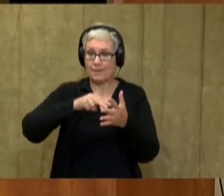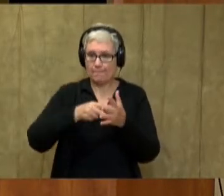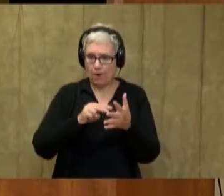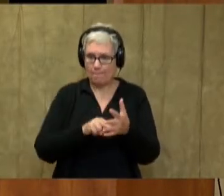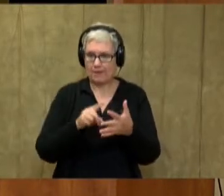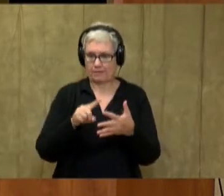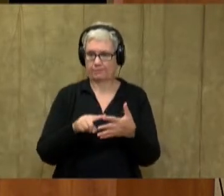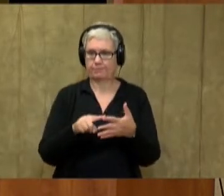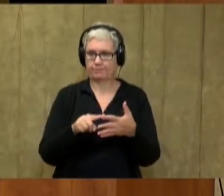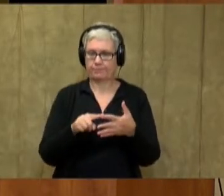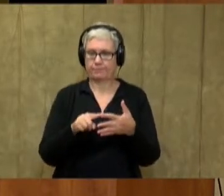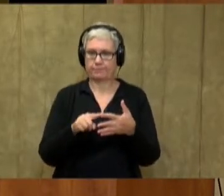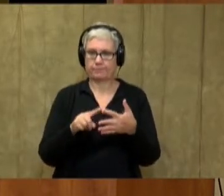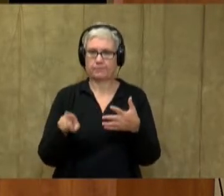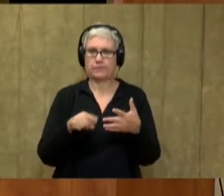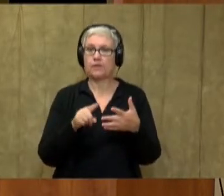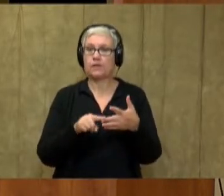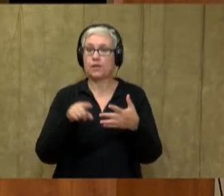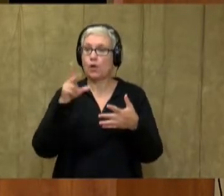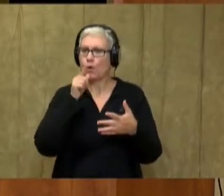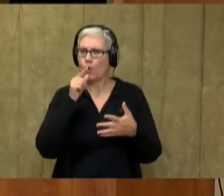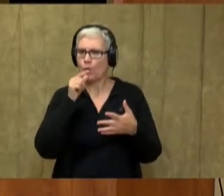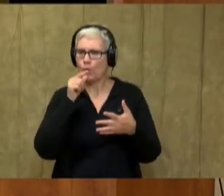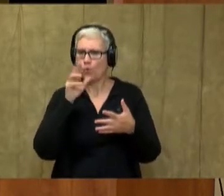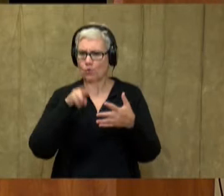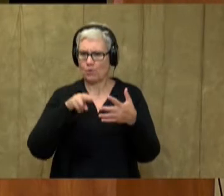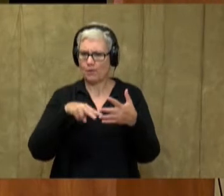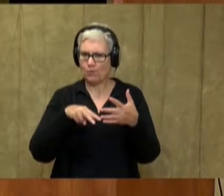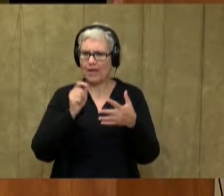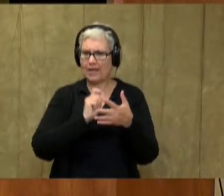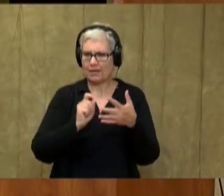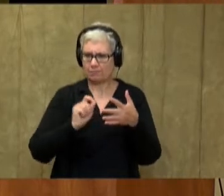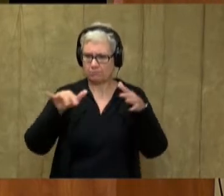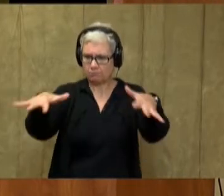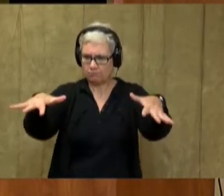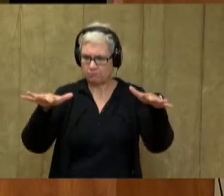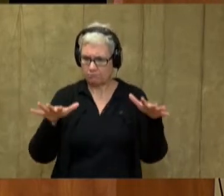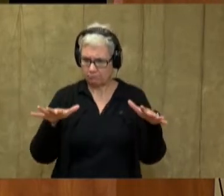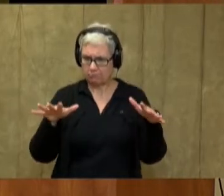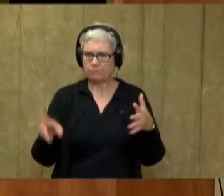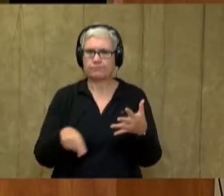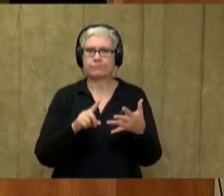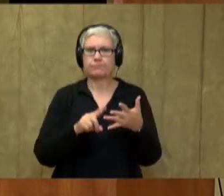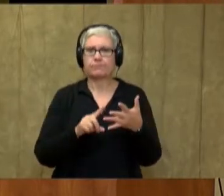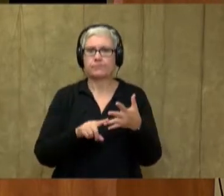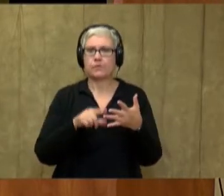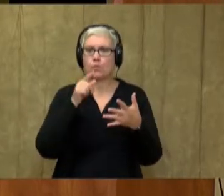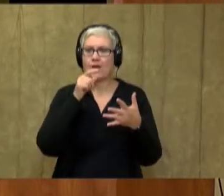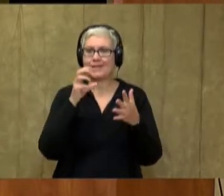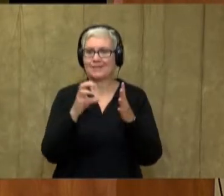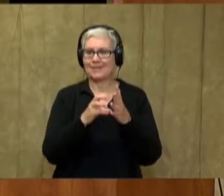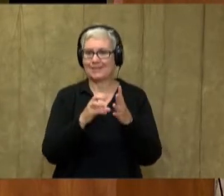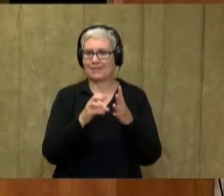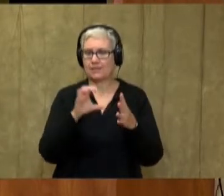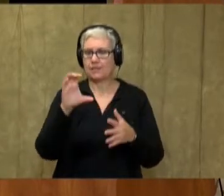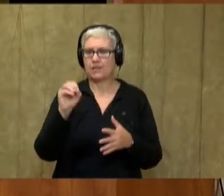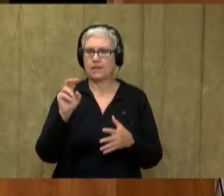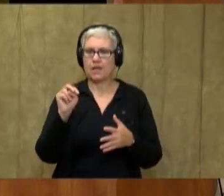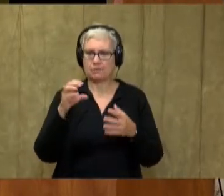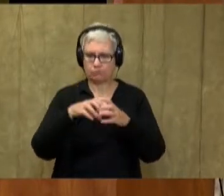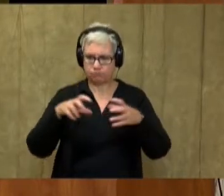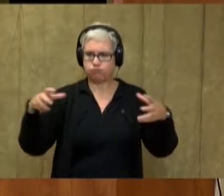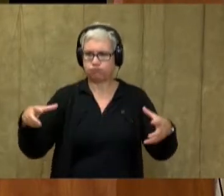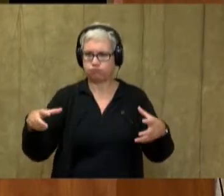purpose is, who your audience is going to be, what's the context, what's